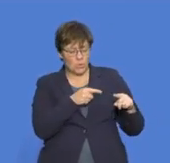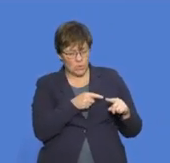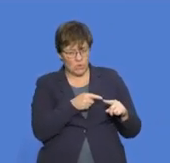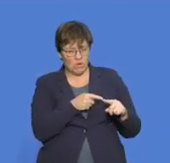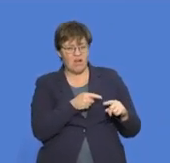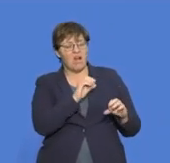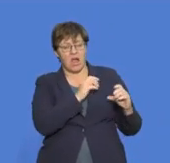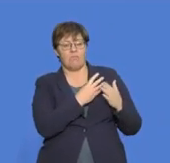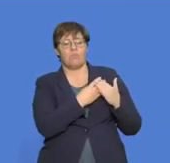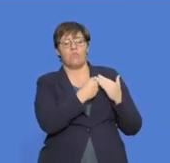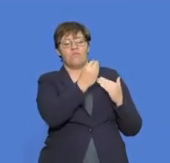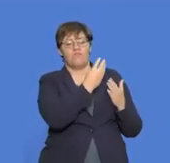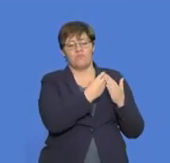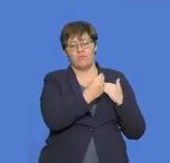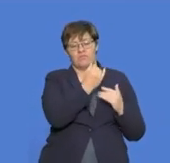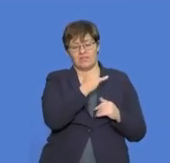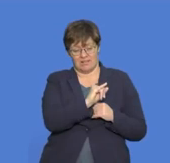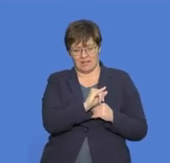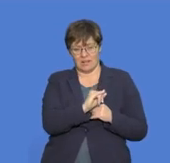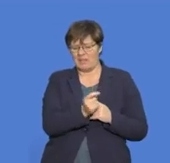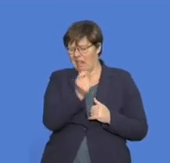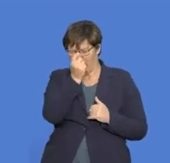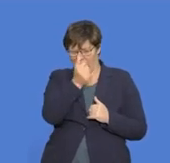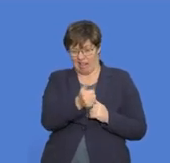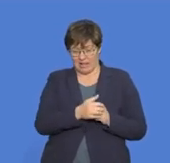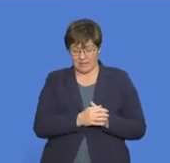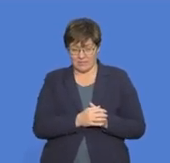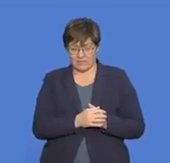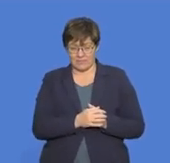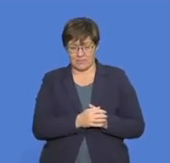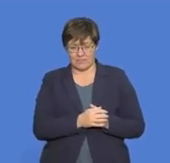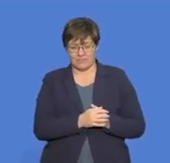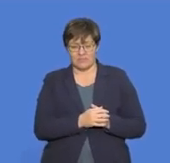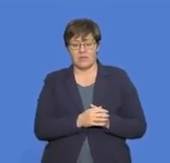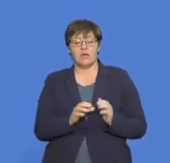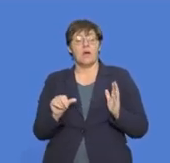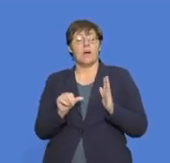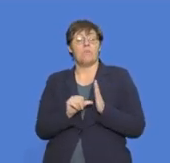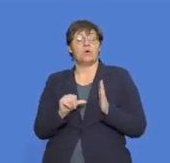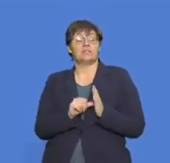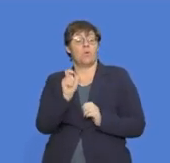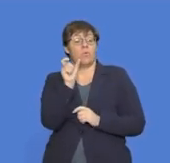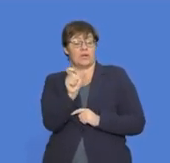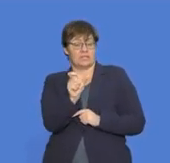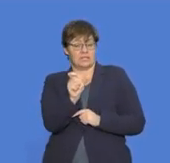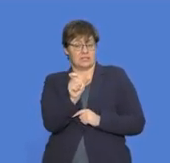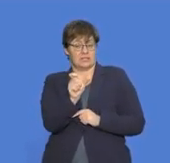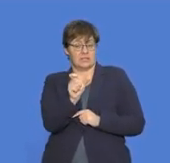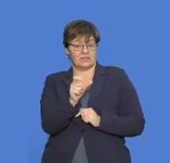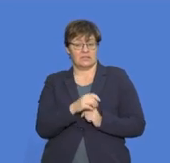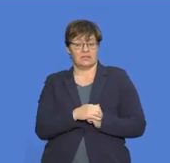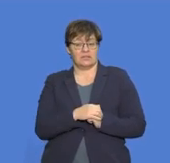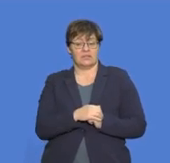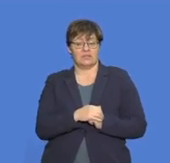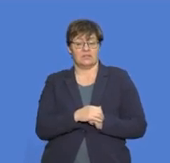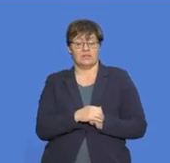move out, but not many of them. Now, an important term coming across here